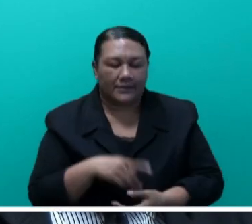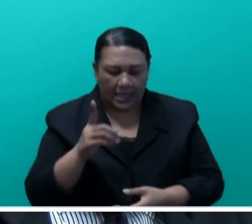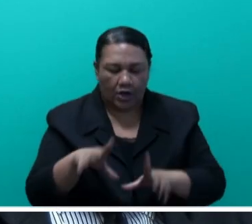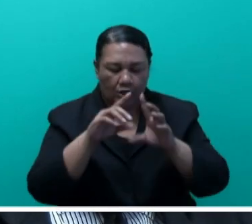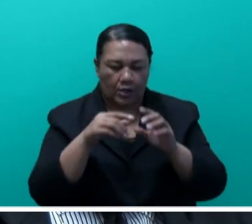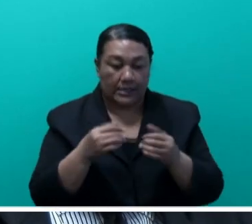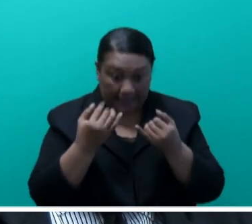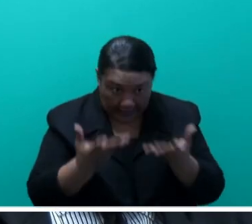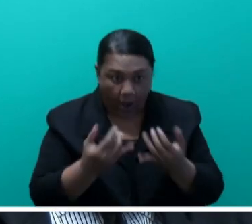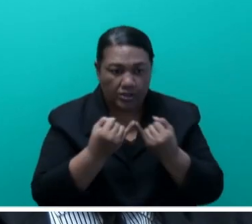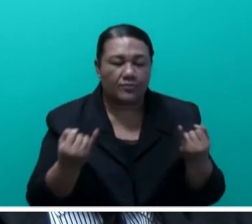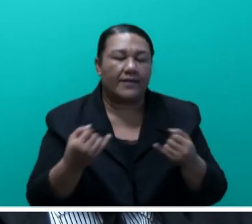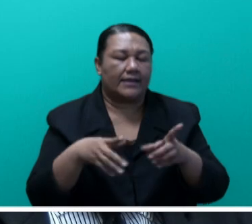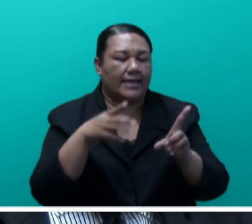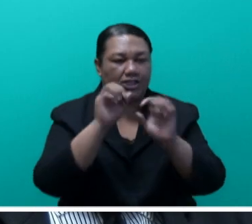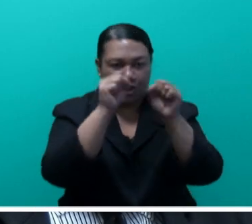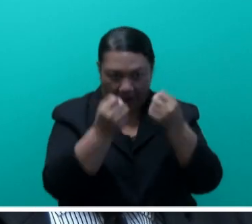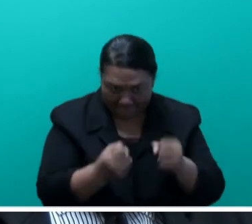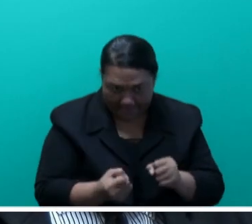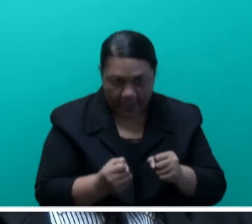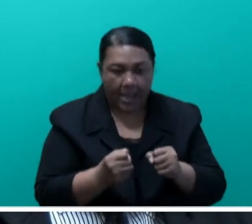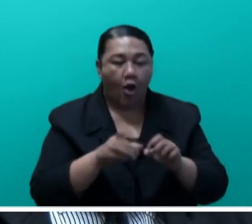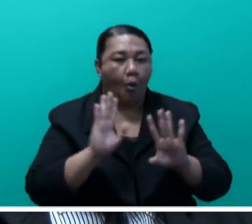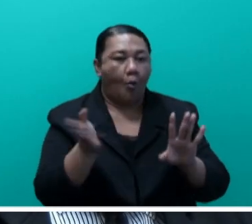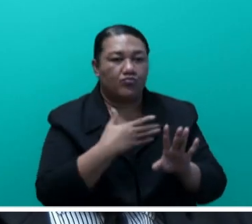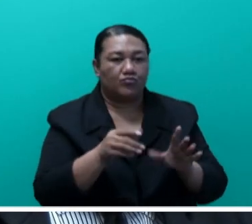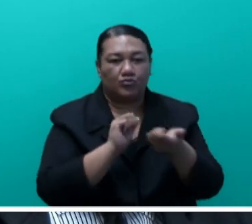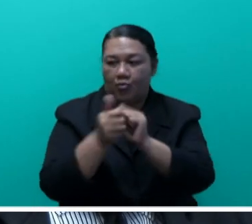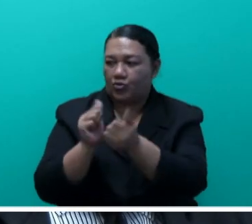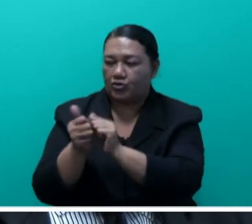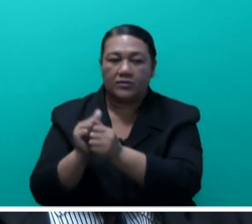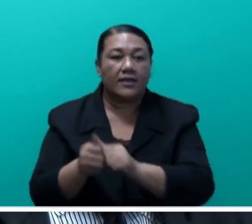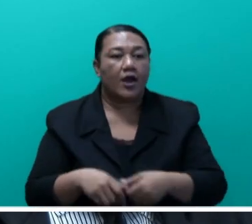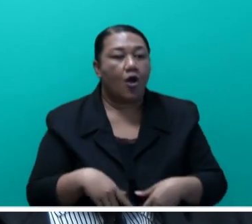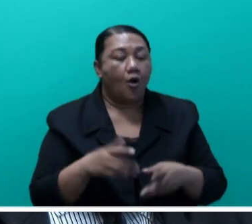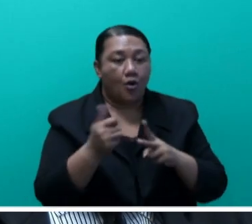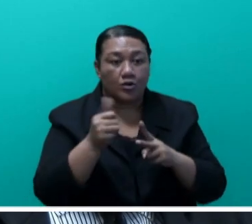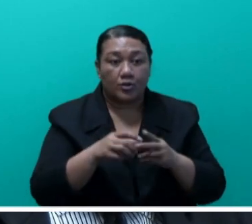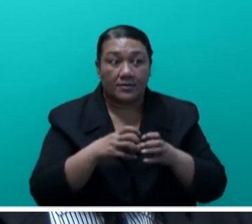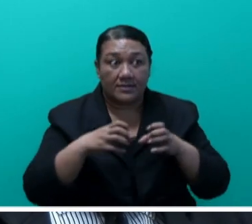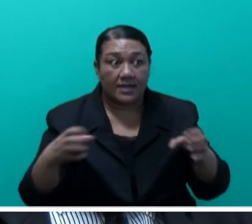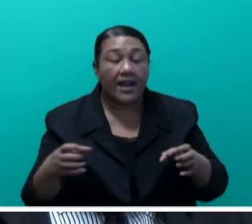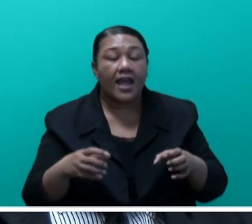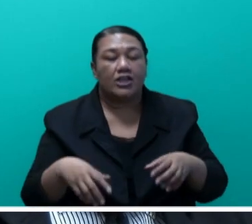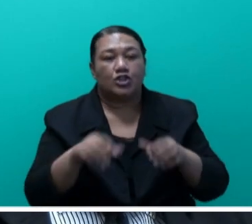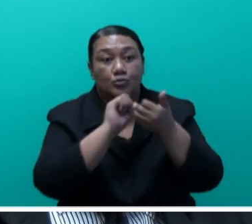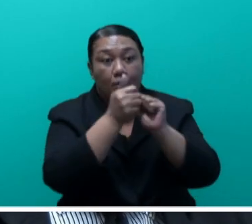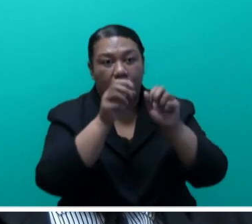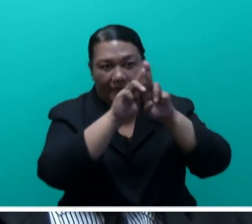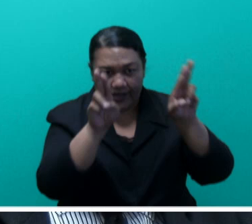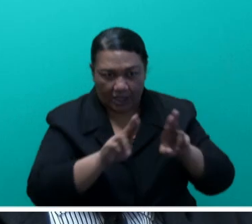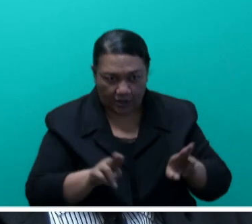this comprehensive and forward-thinking policy. I also extend my gratitude to the sports federations,